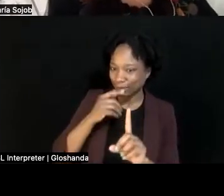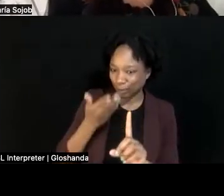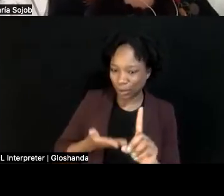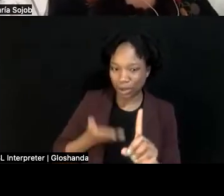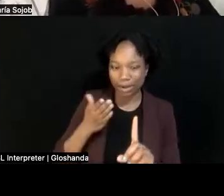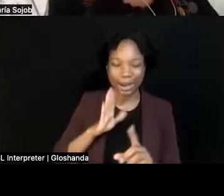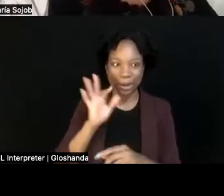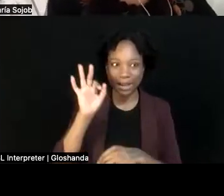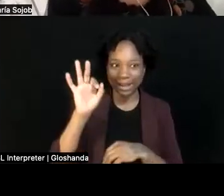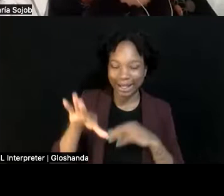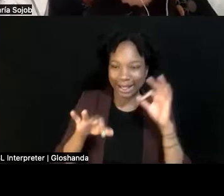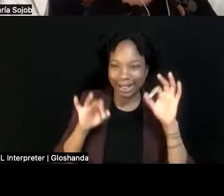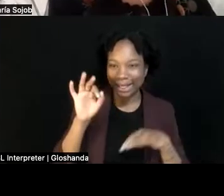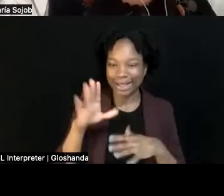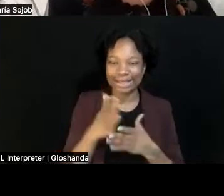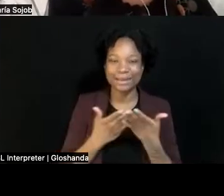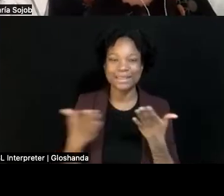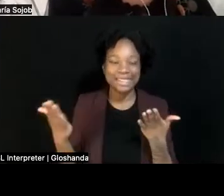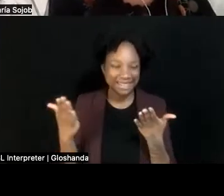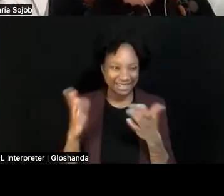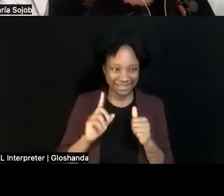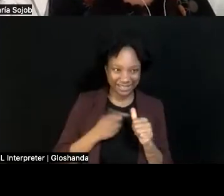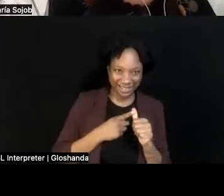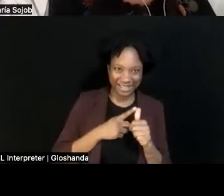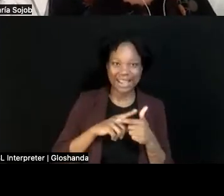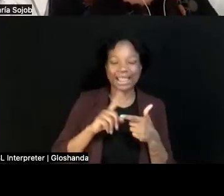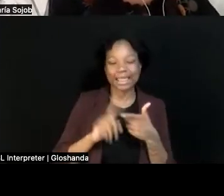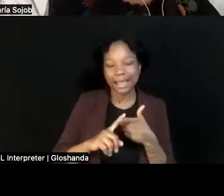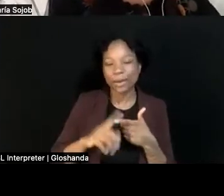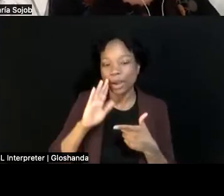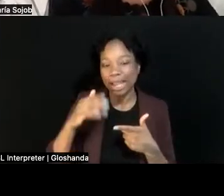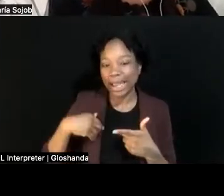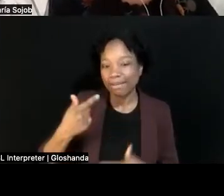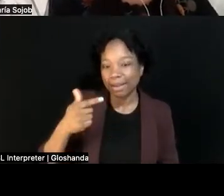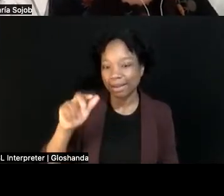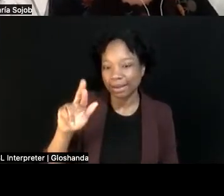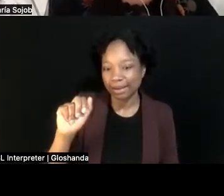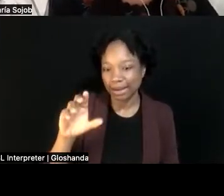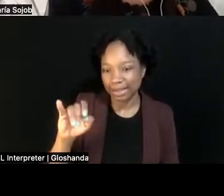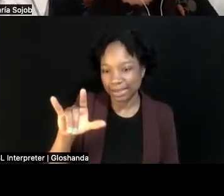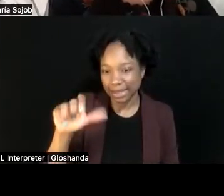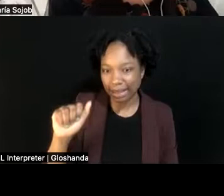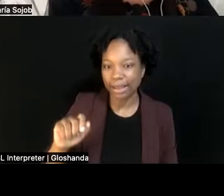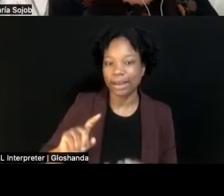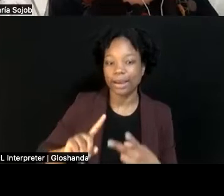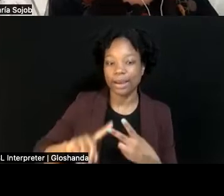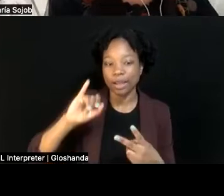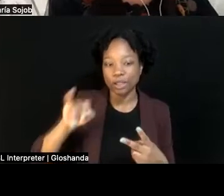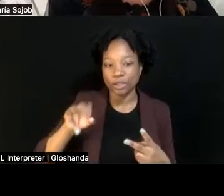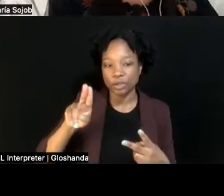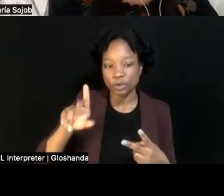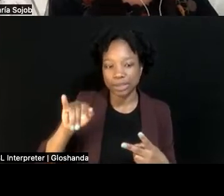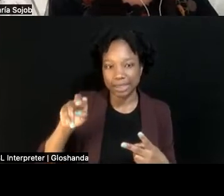maybe we'll start with, after I give a teaser, we'll go Graciela, Julianna, and then Maria. And if you would like to introduce